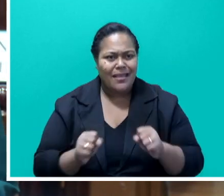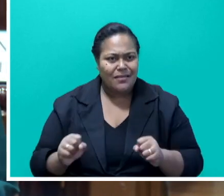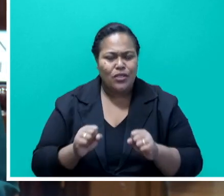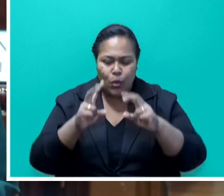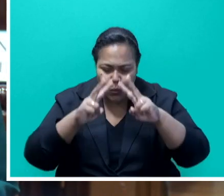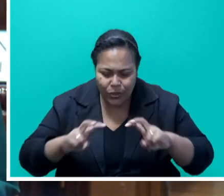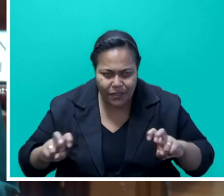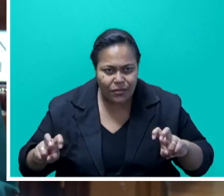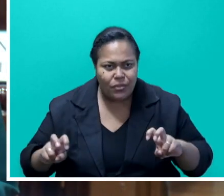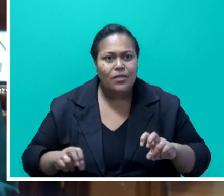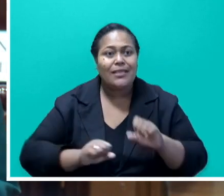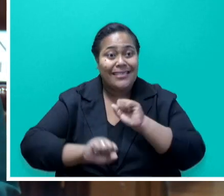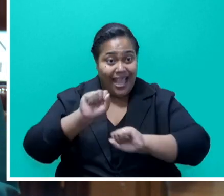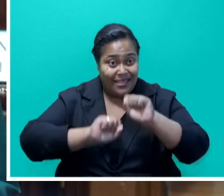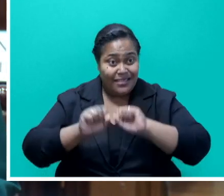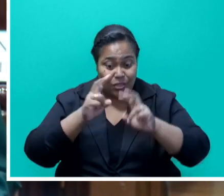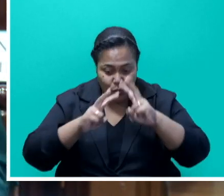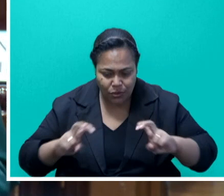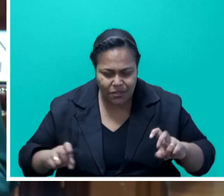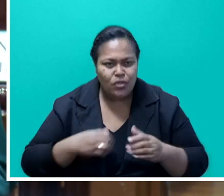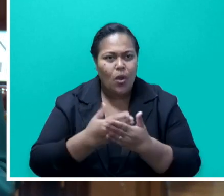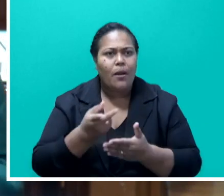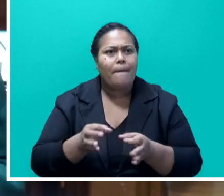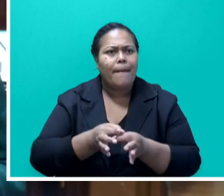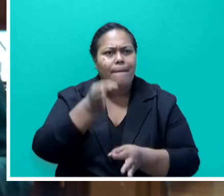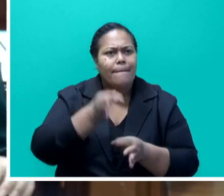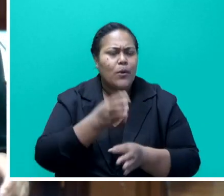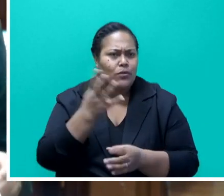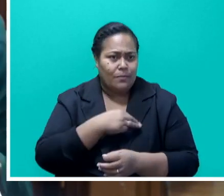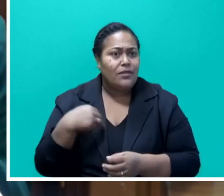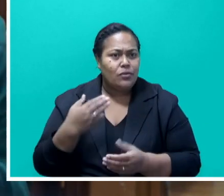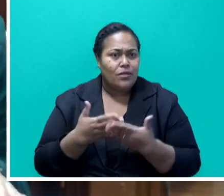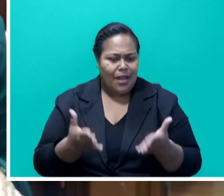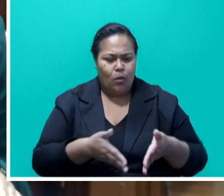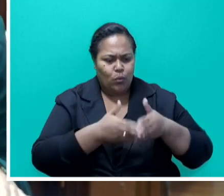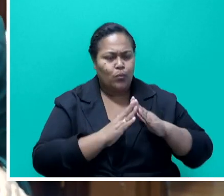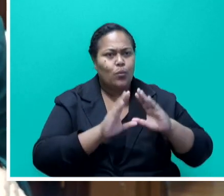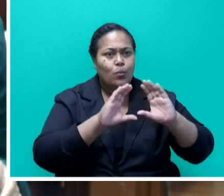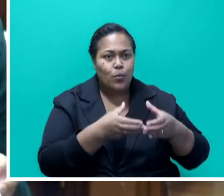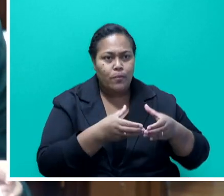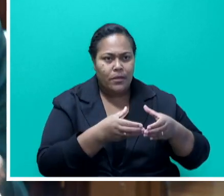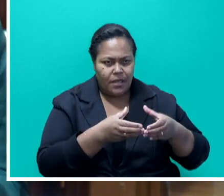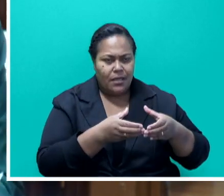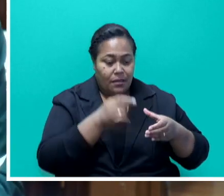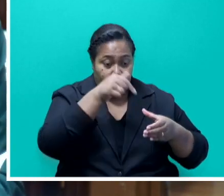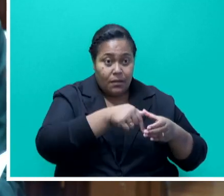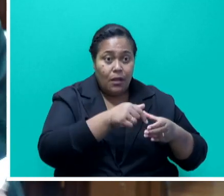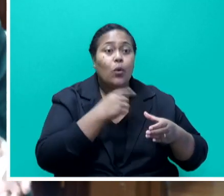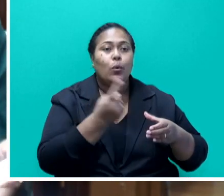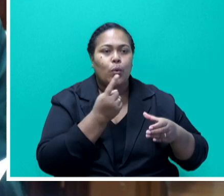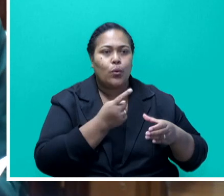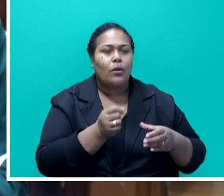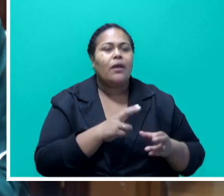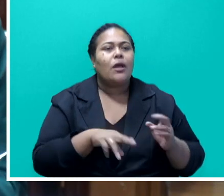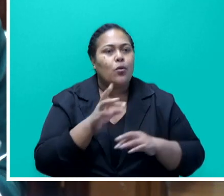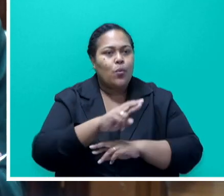decisions on bamboo. The Ministry has established a working group comprising representatives from the Fiji